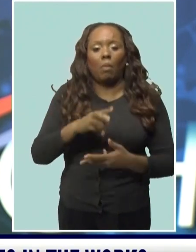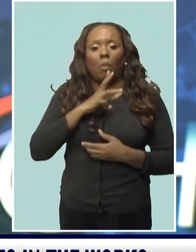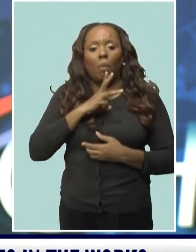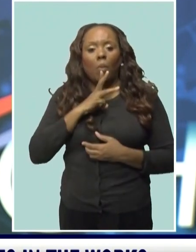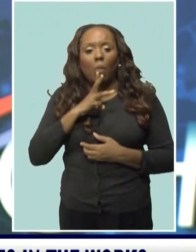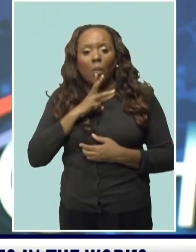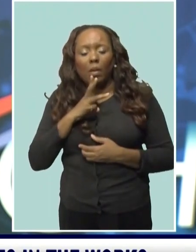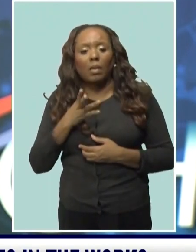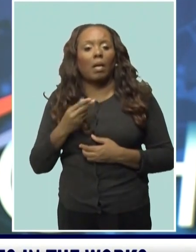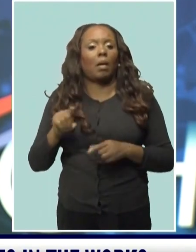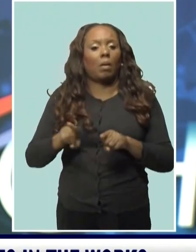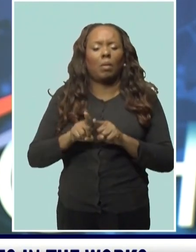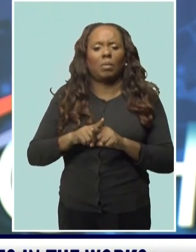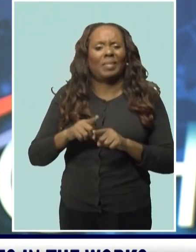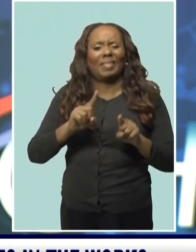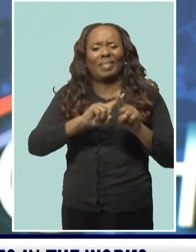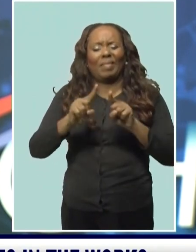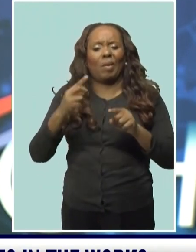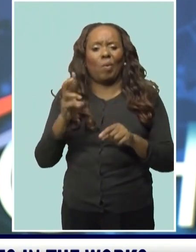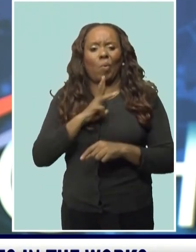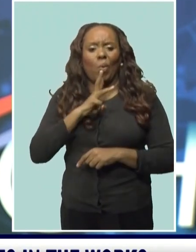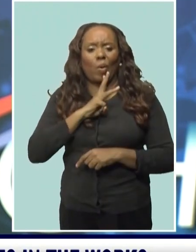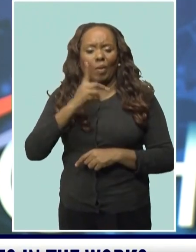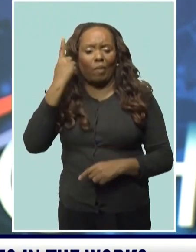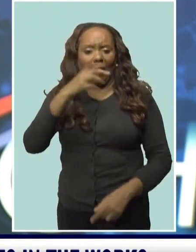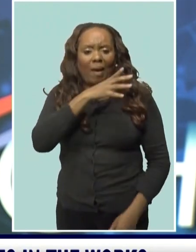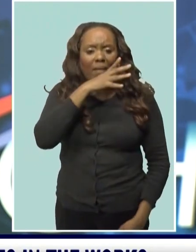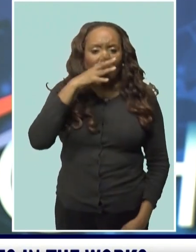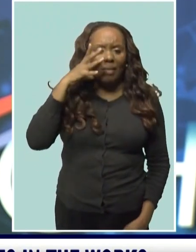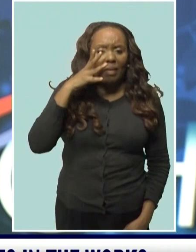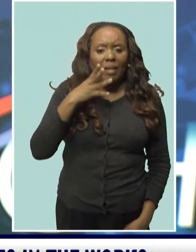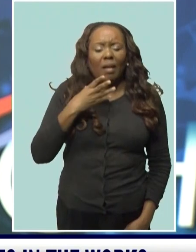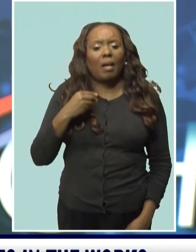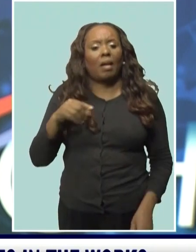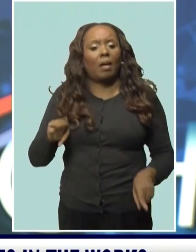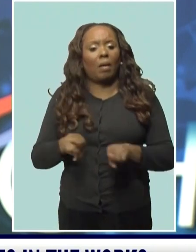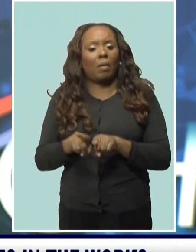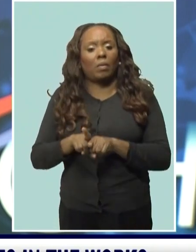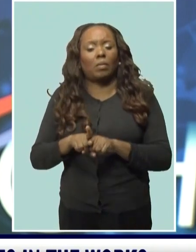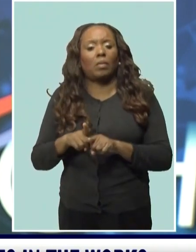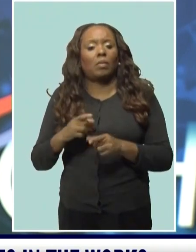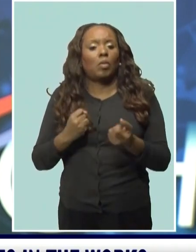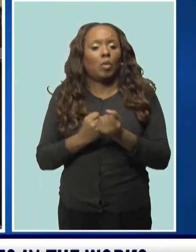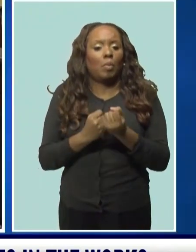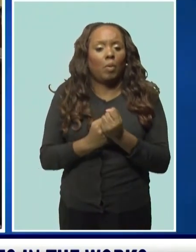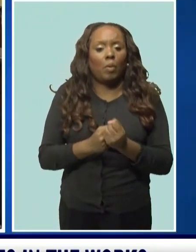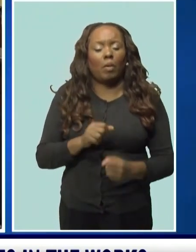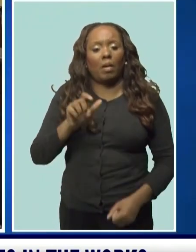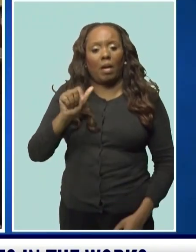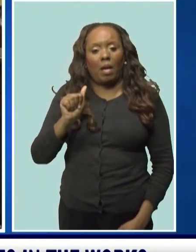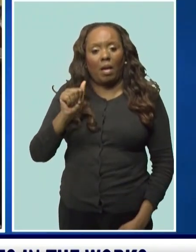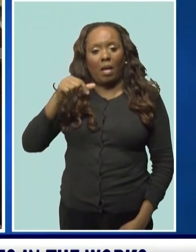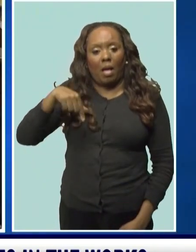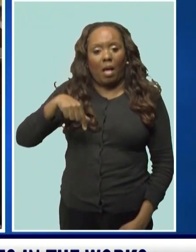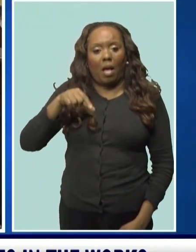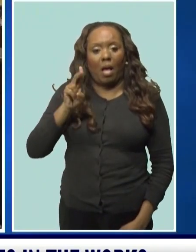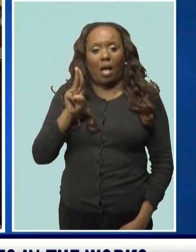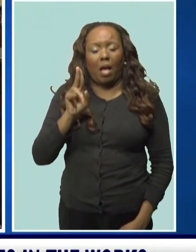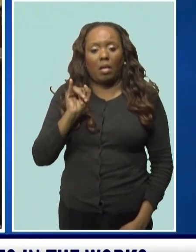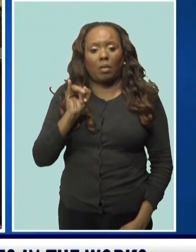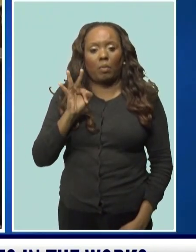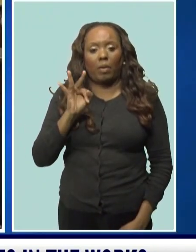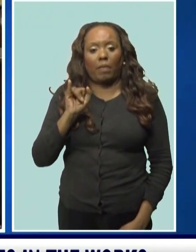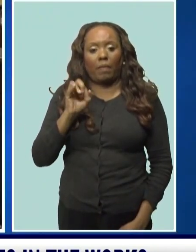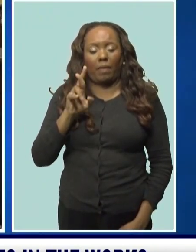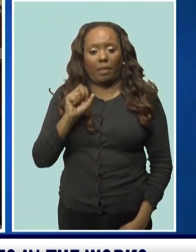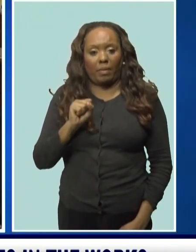reclaimed wastewater for agricultural purposes and to recharge aquifers. We'll proceed